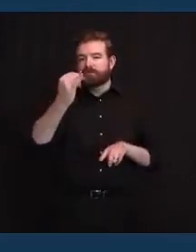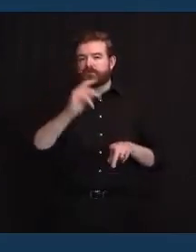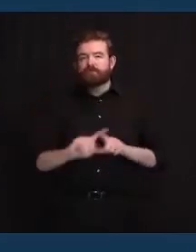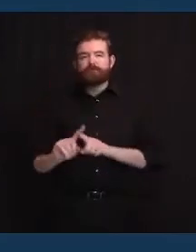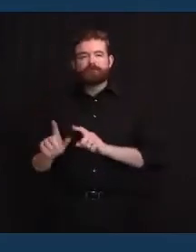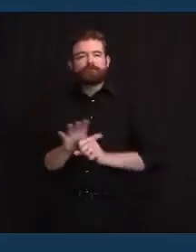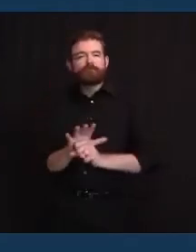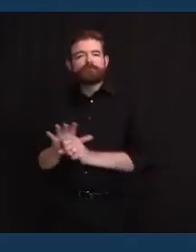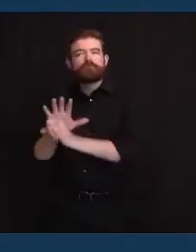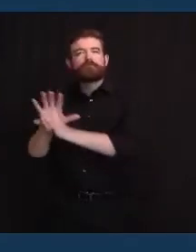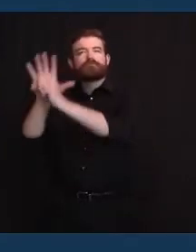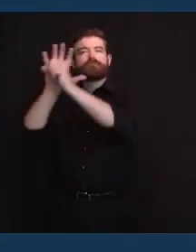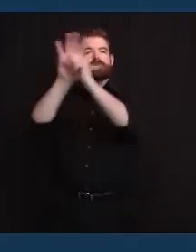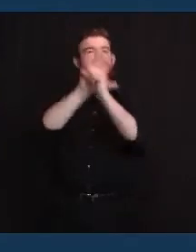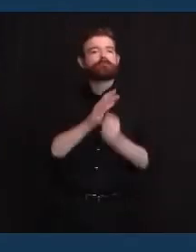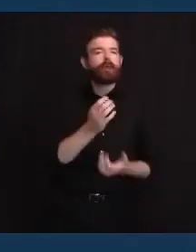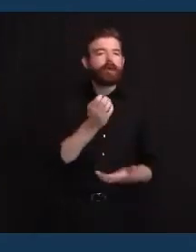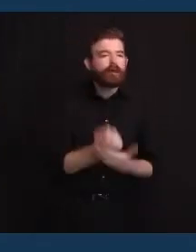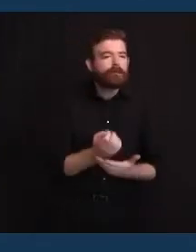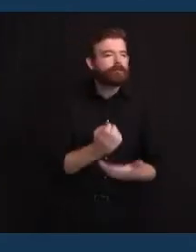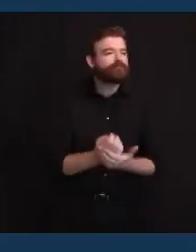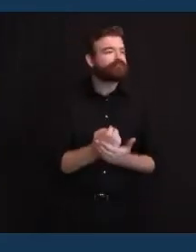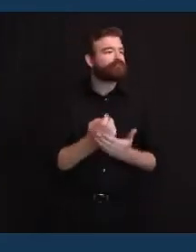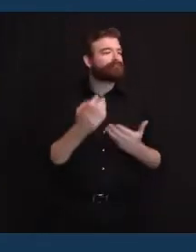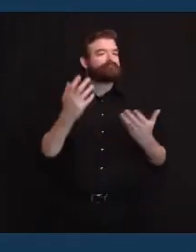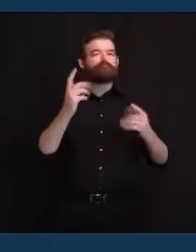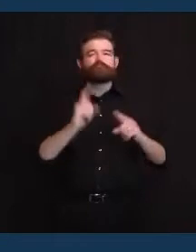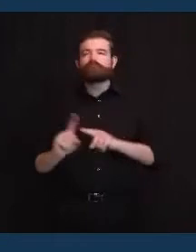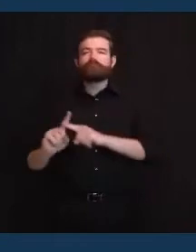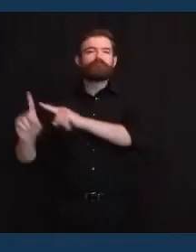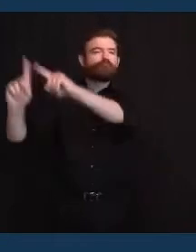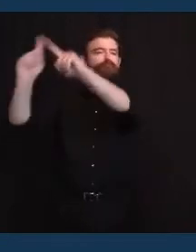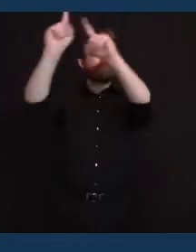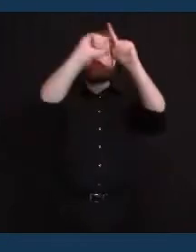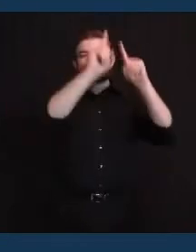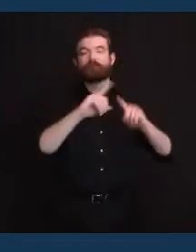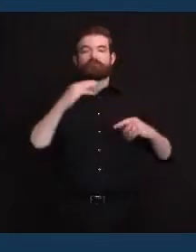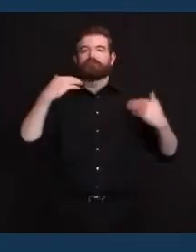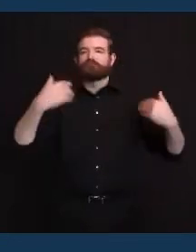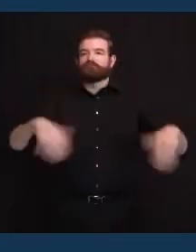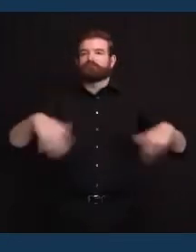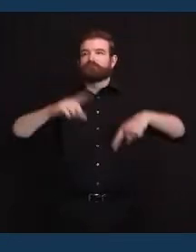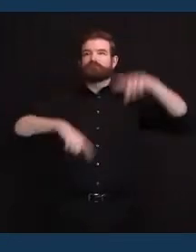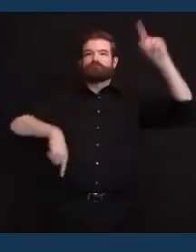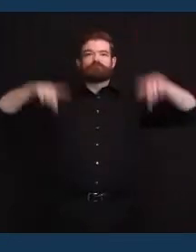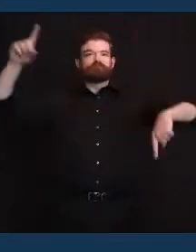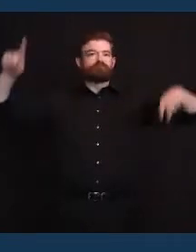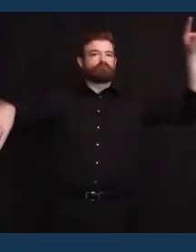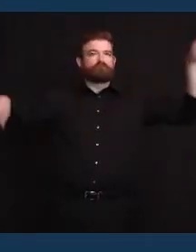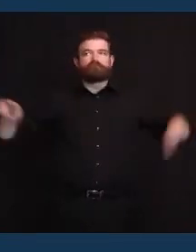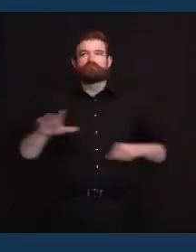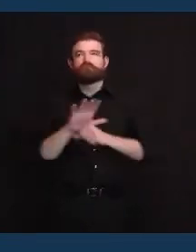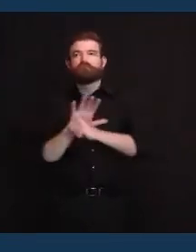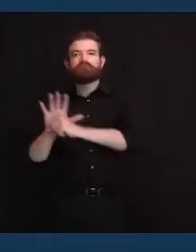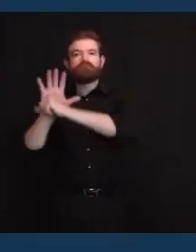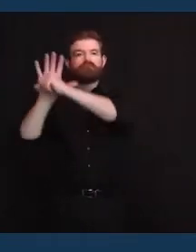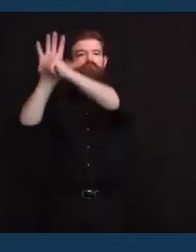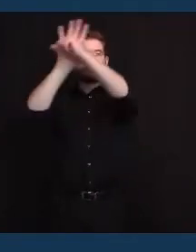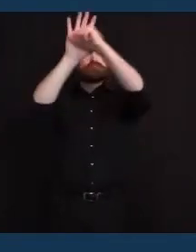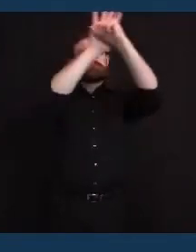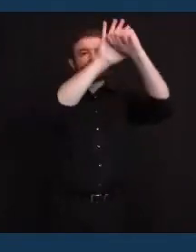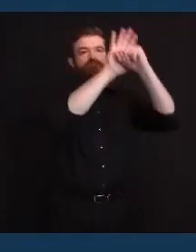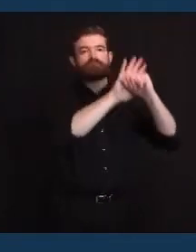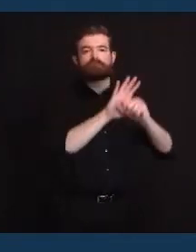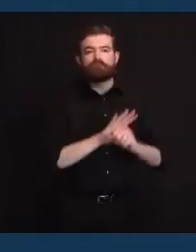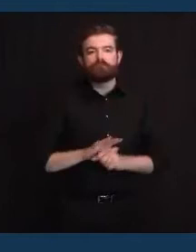neighbors. As Dr. Zawicki, I assume, could attest, what works in Mount Olive won't necessarily work across the line in, say,